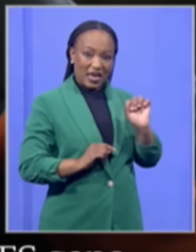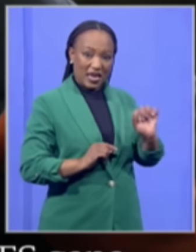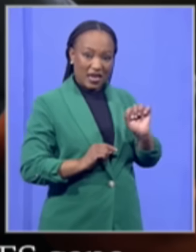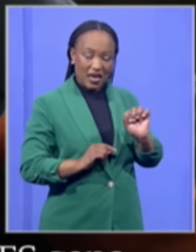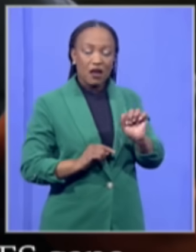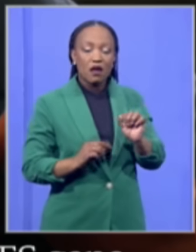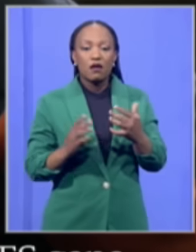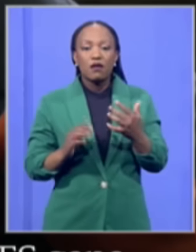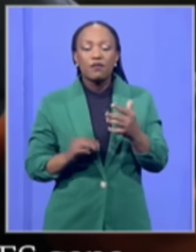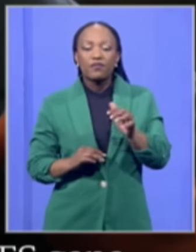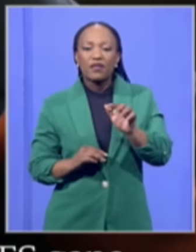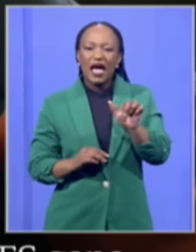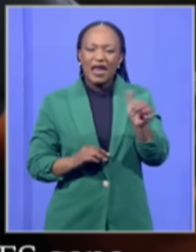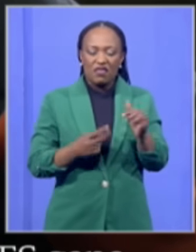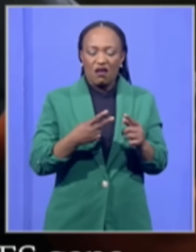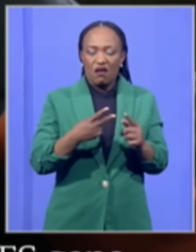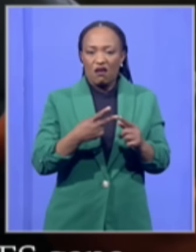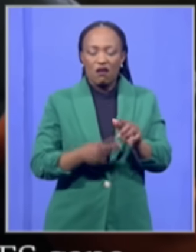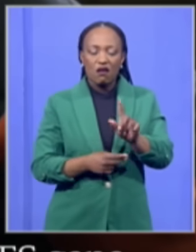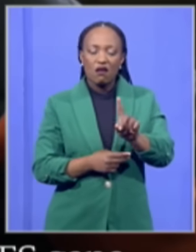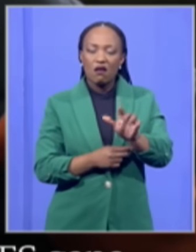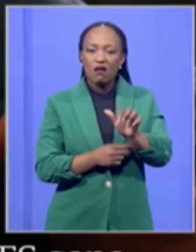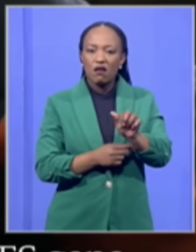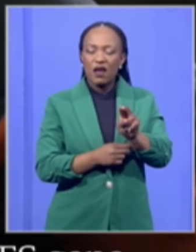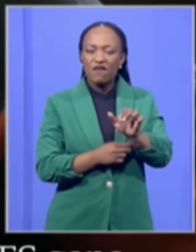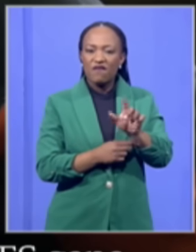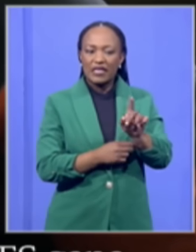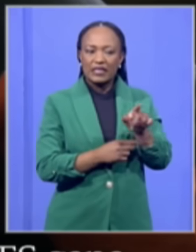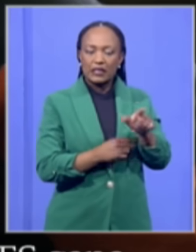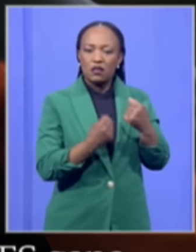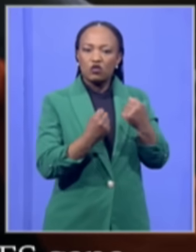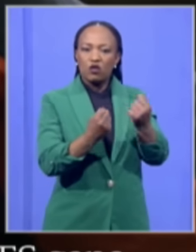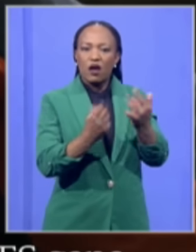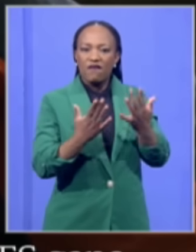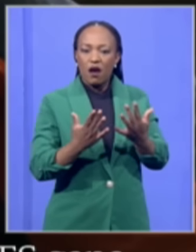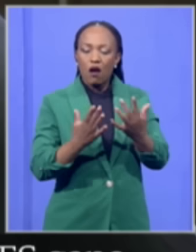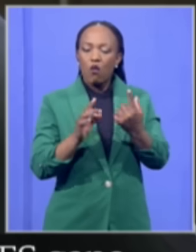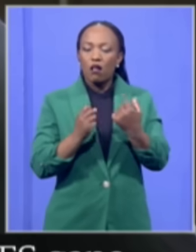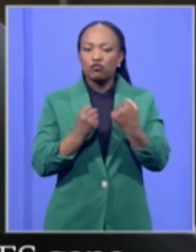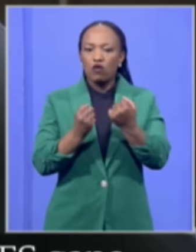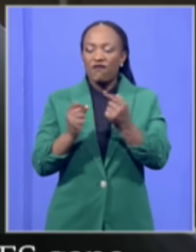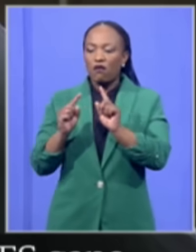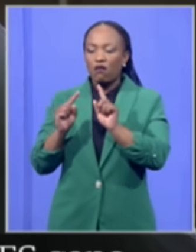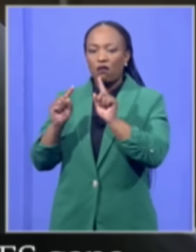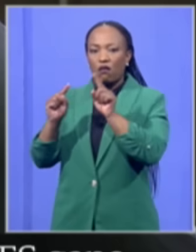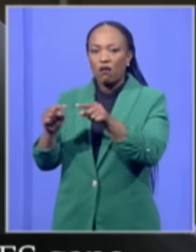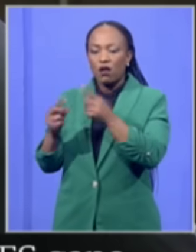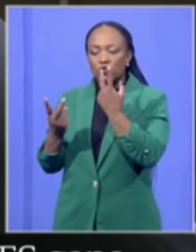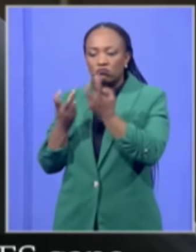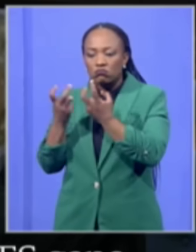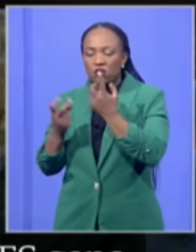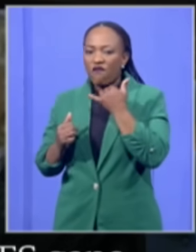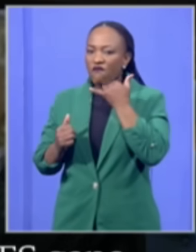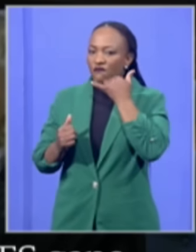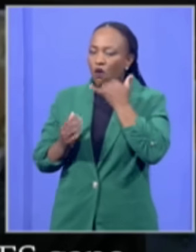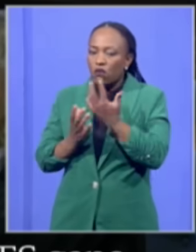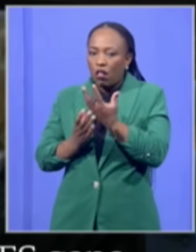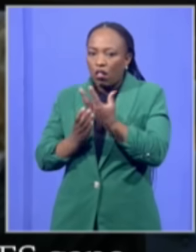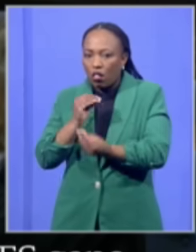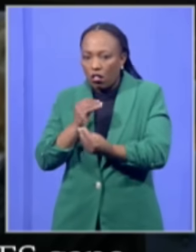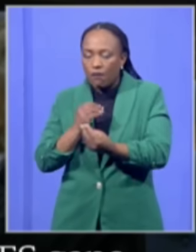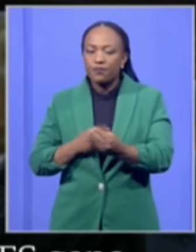e leng David Kankumbe e ne e le mokganni wa koloi e ileng ya lelapeng la a segai ho ya batla mohala o nyametseng.